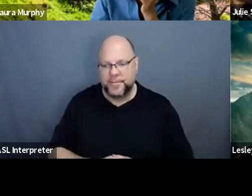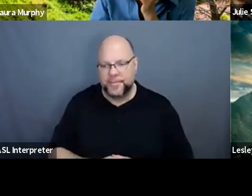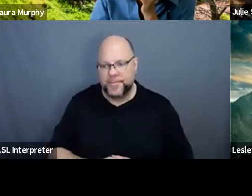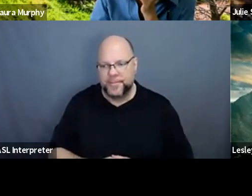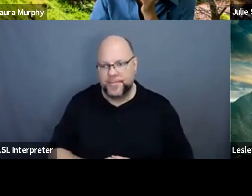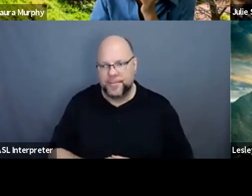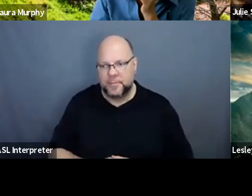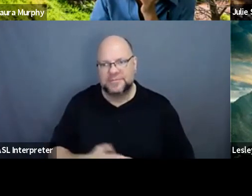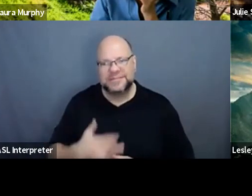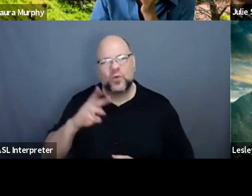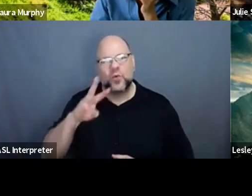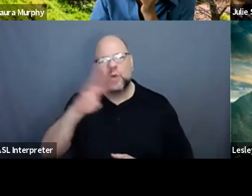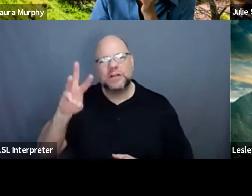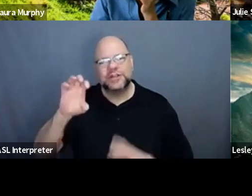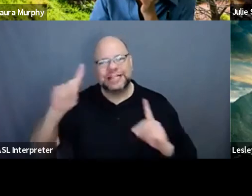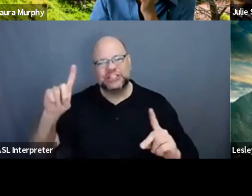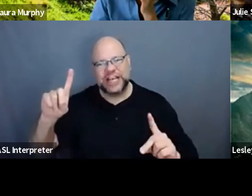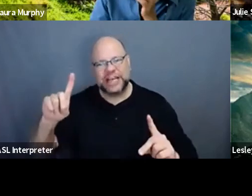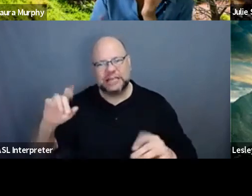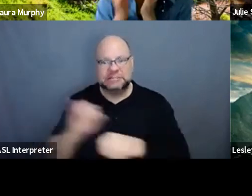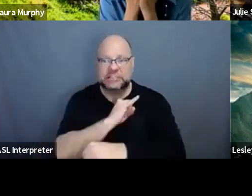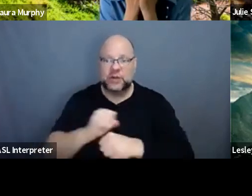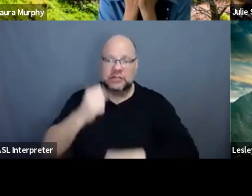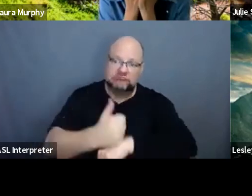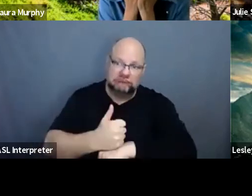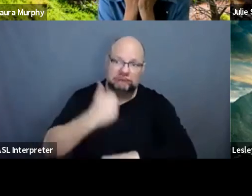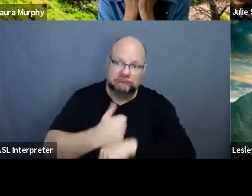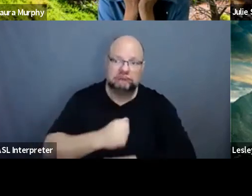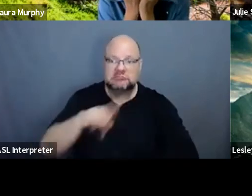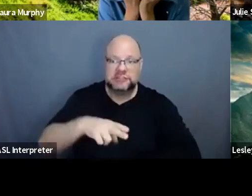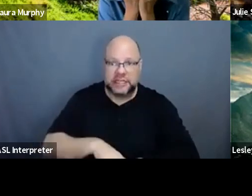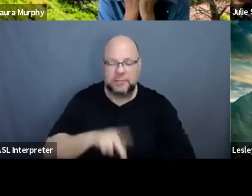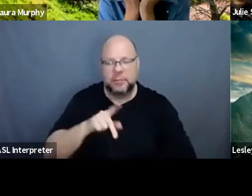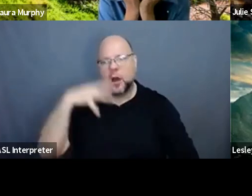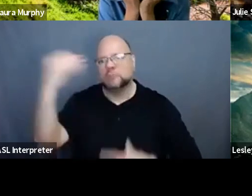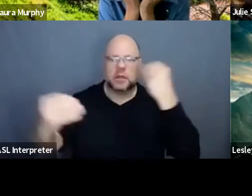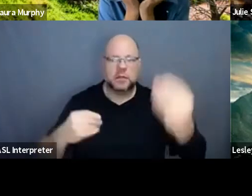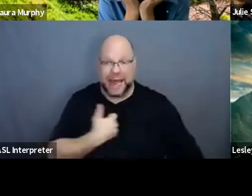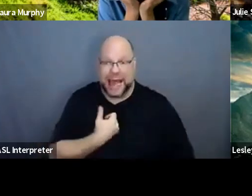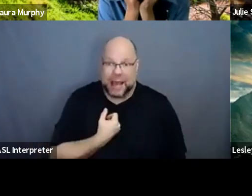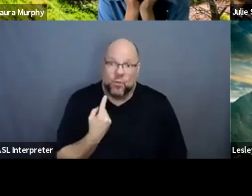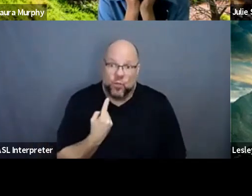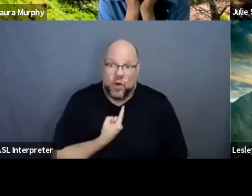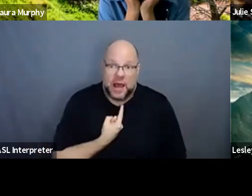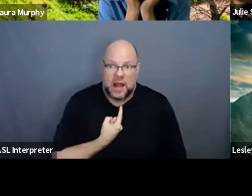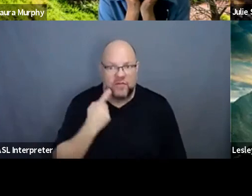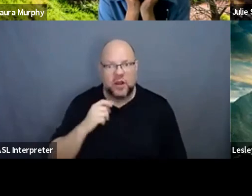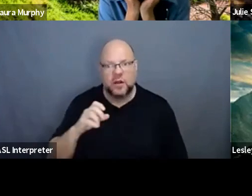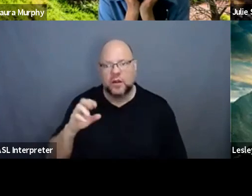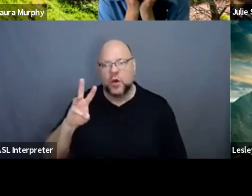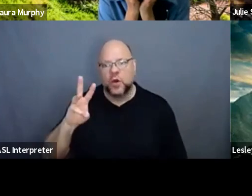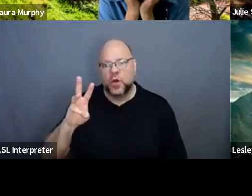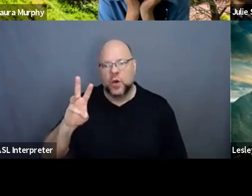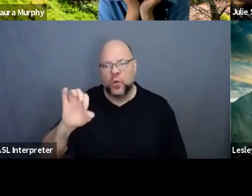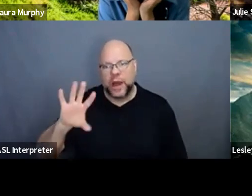very Western educated, industrialized, developed nation people going out, and I'm one of them. And I've heard this acronym WEIRD, which is